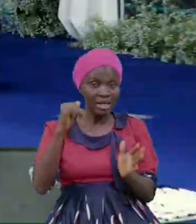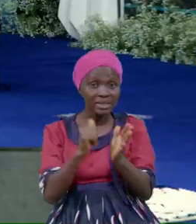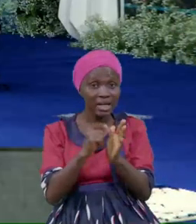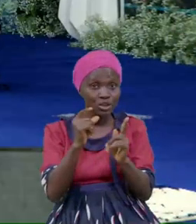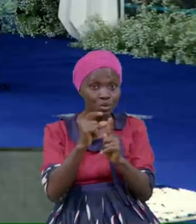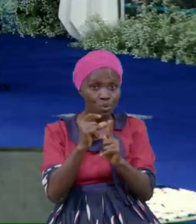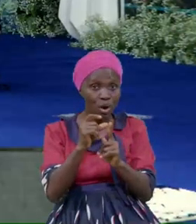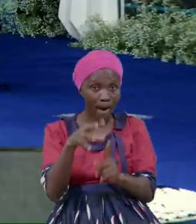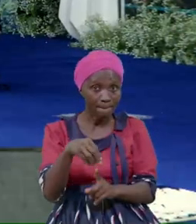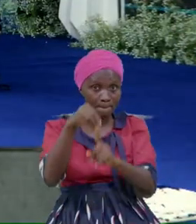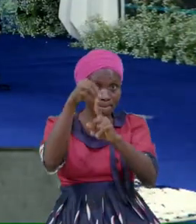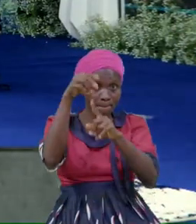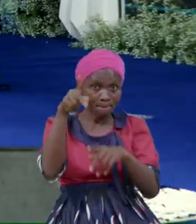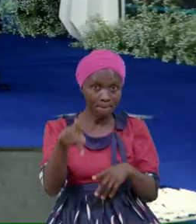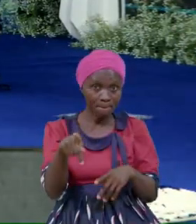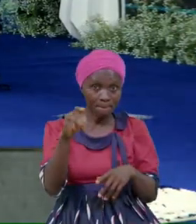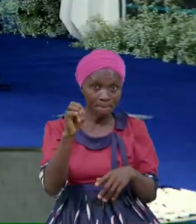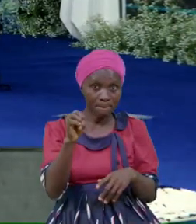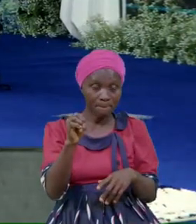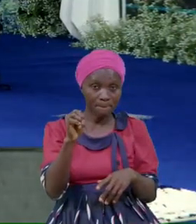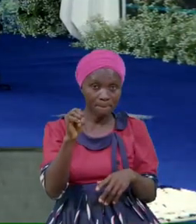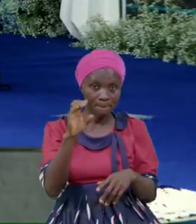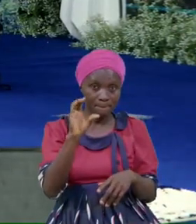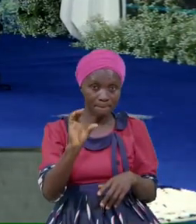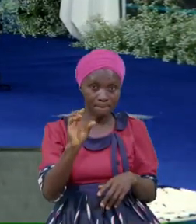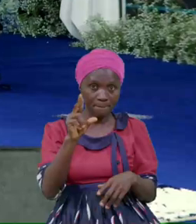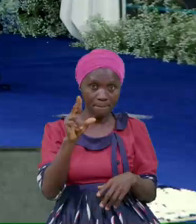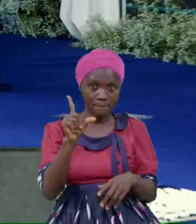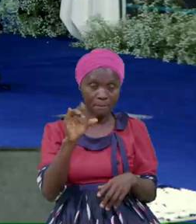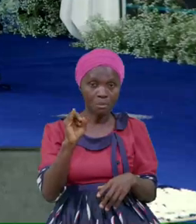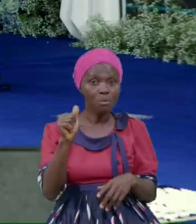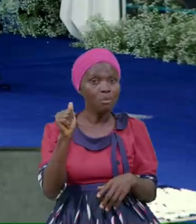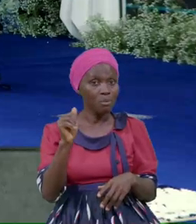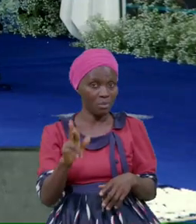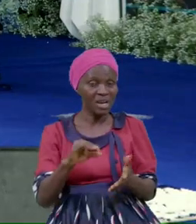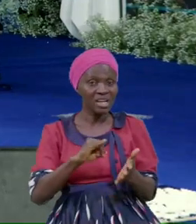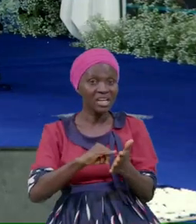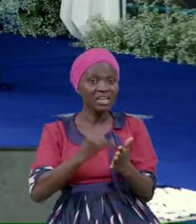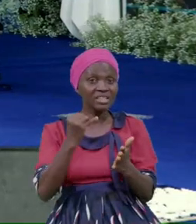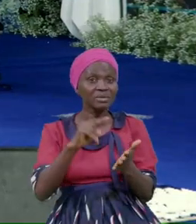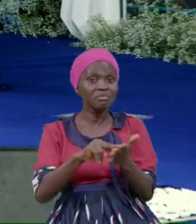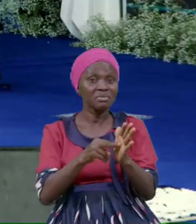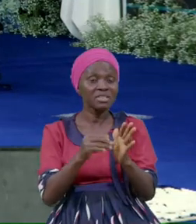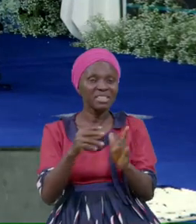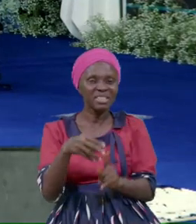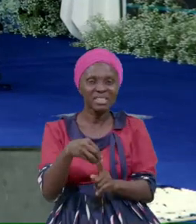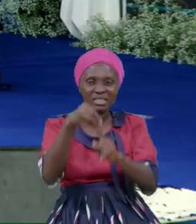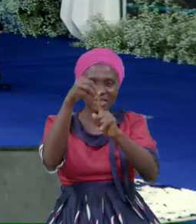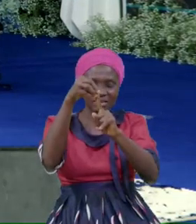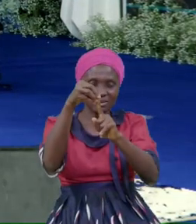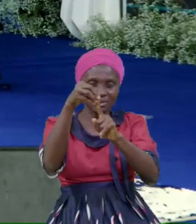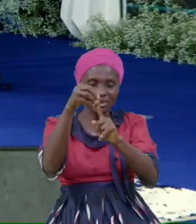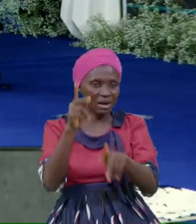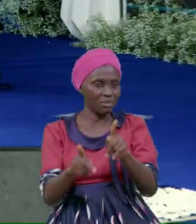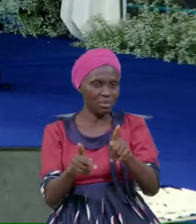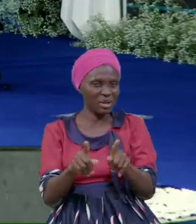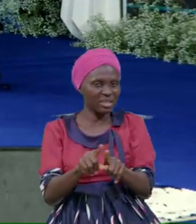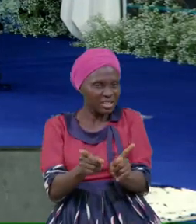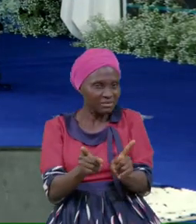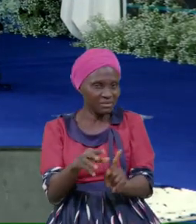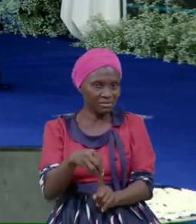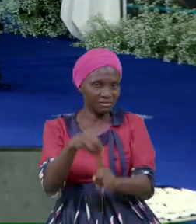the distinguished people, the different people, the people of a